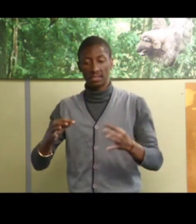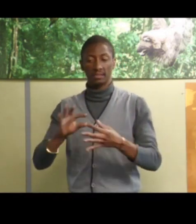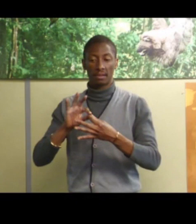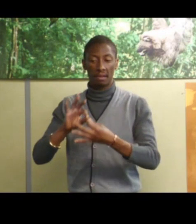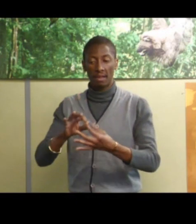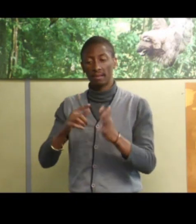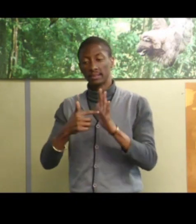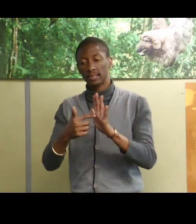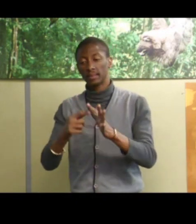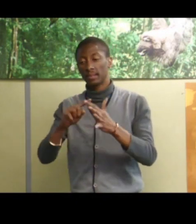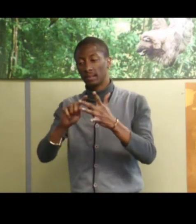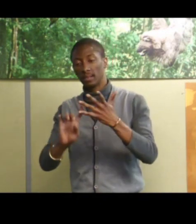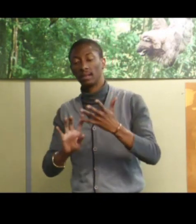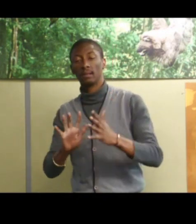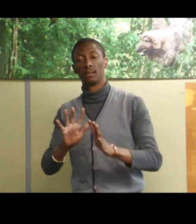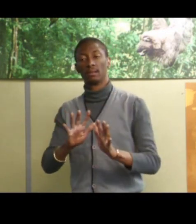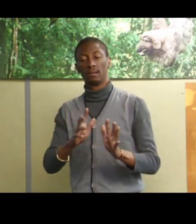that